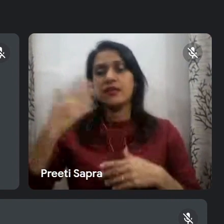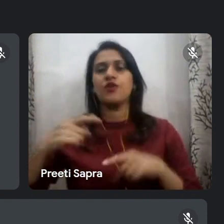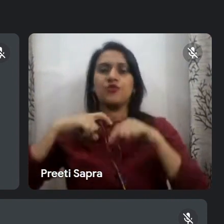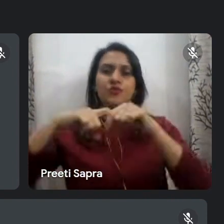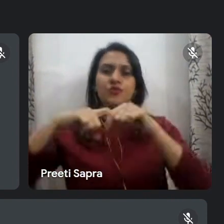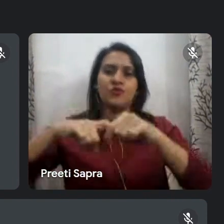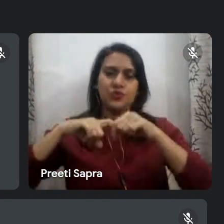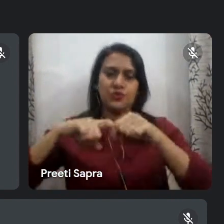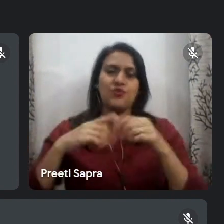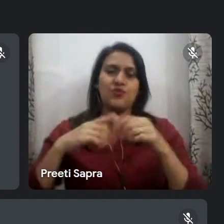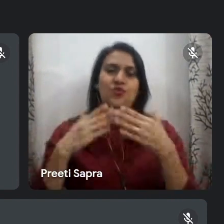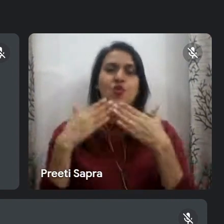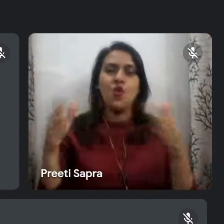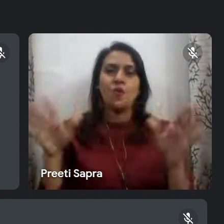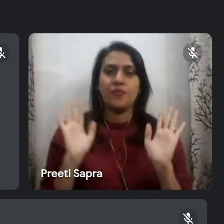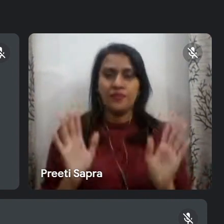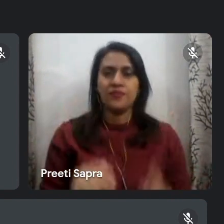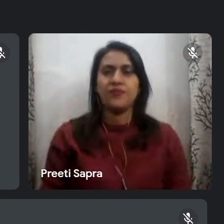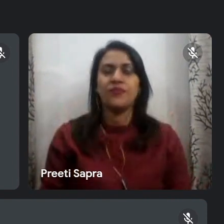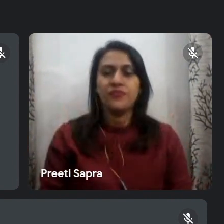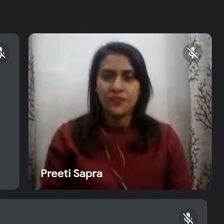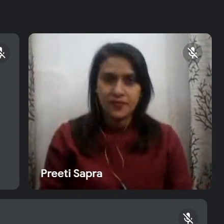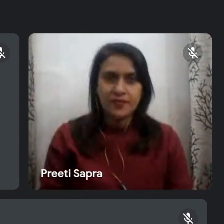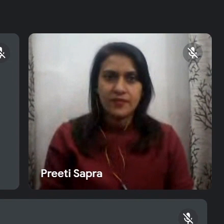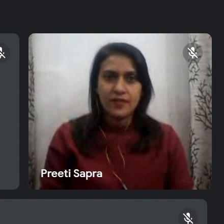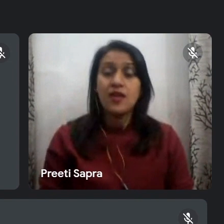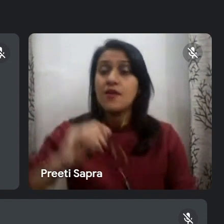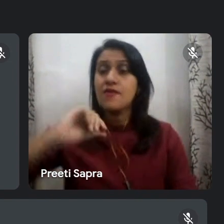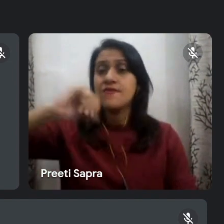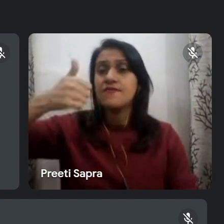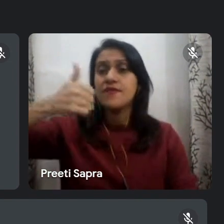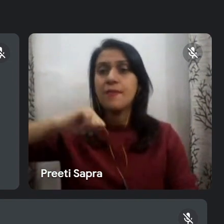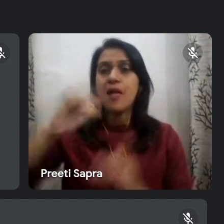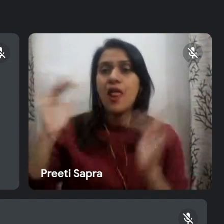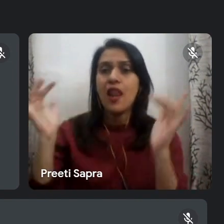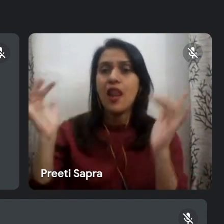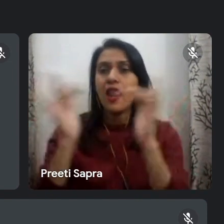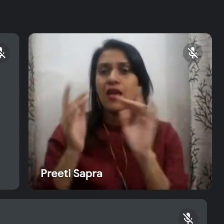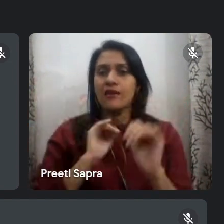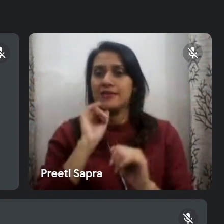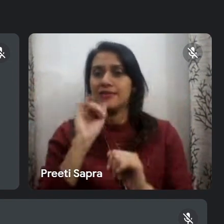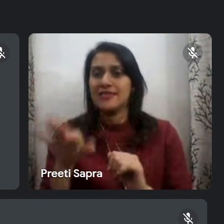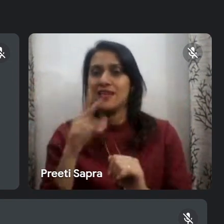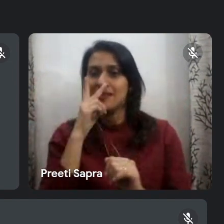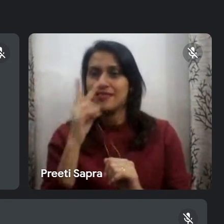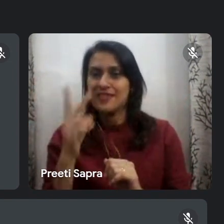I've also typed in the feedback form link, so please do take some time to